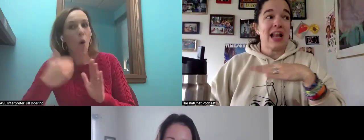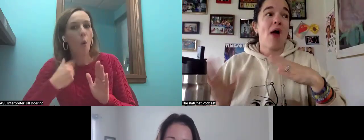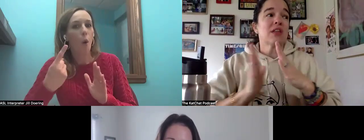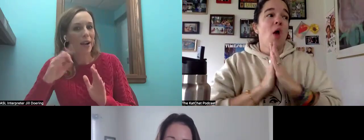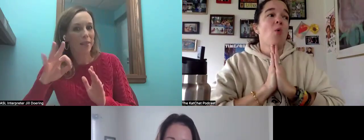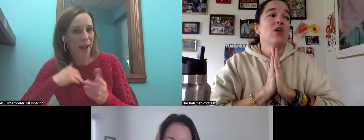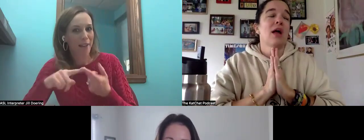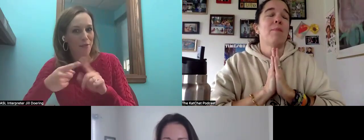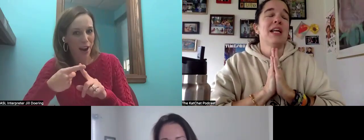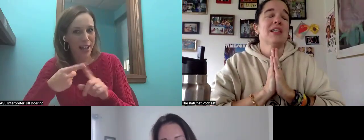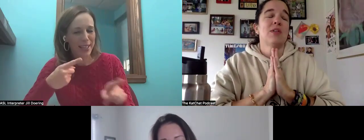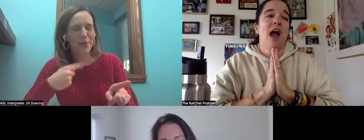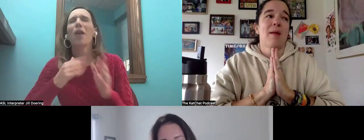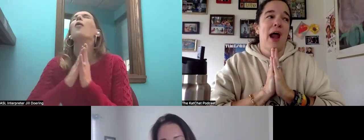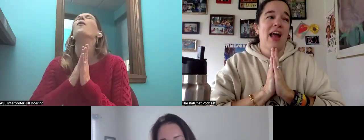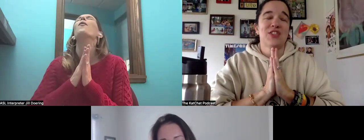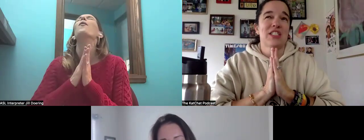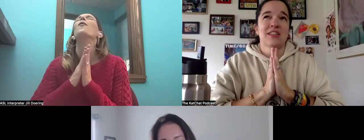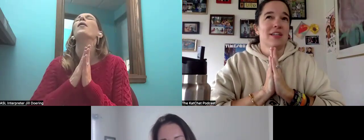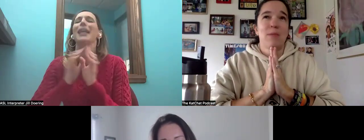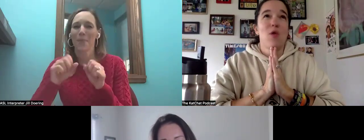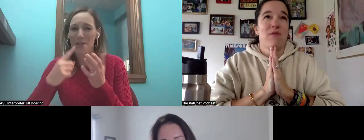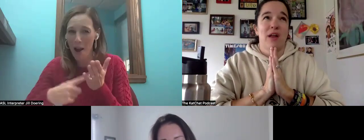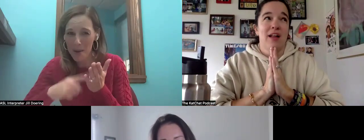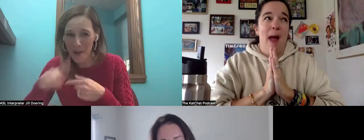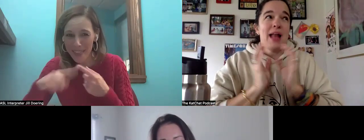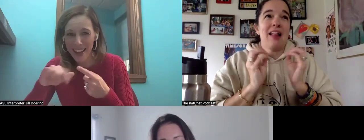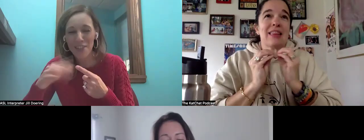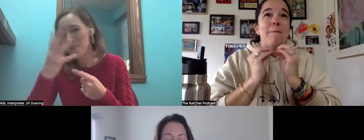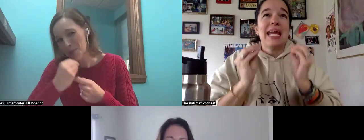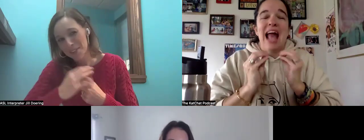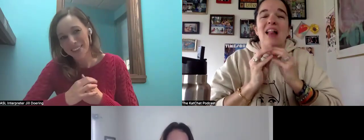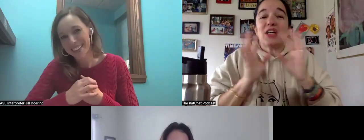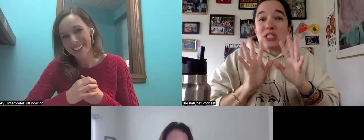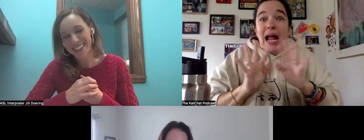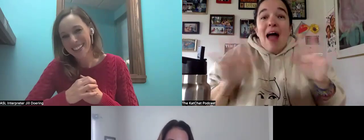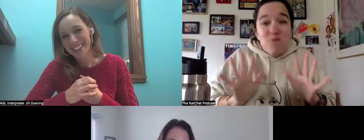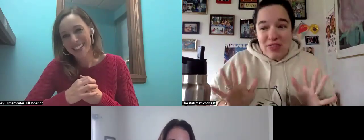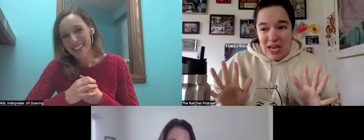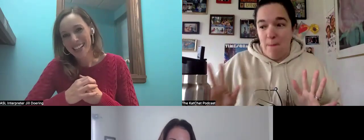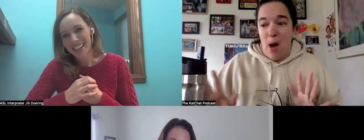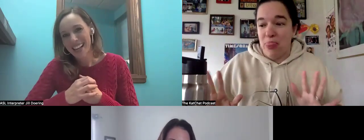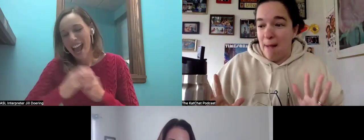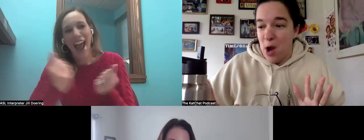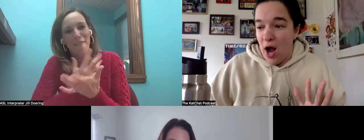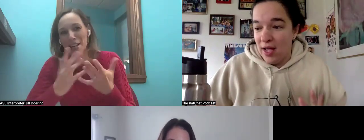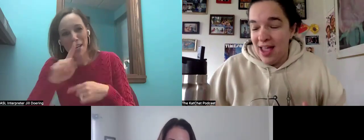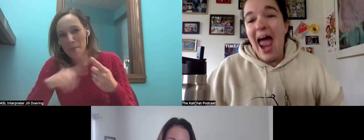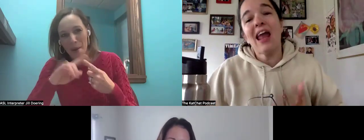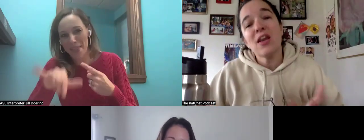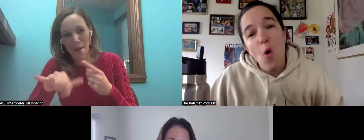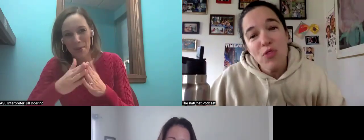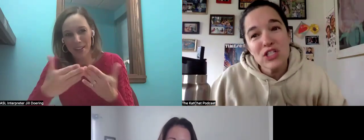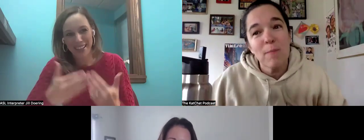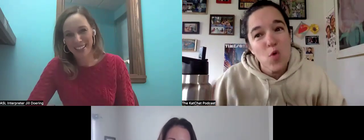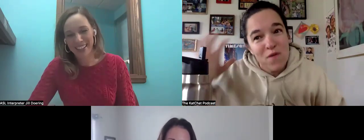started reading out. Anytime, please, can we talk about it? It's just beautiful. I mean, I like the meaning. I she like everything about that book.